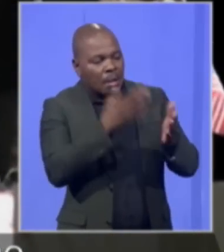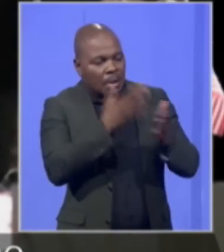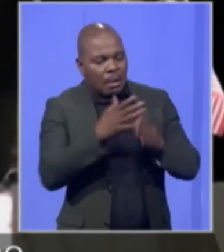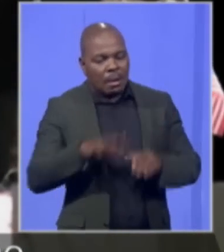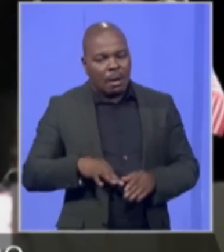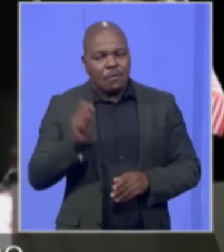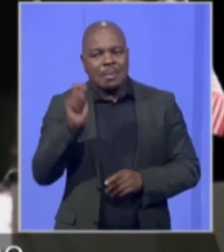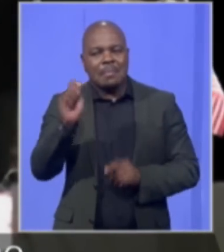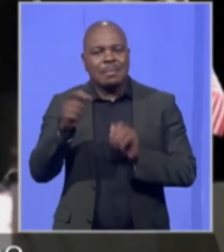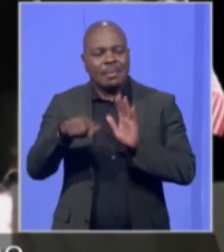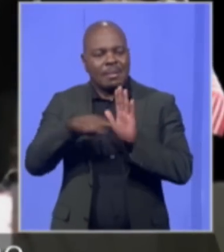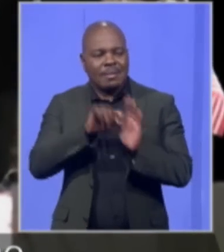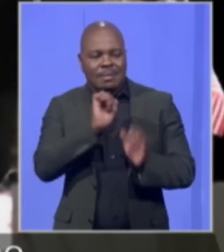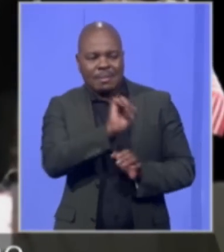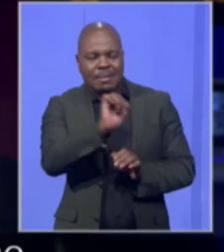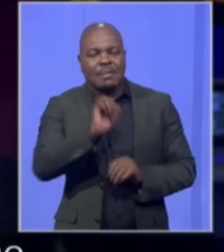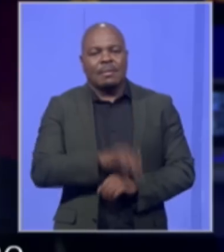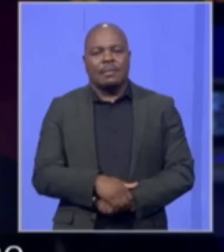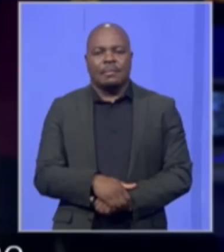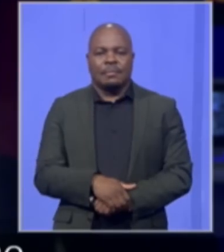tsona.